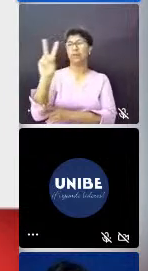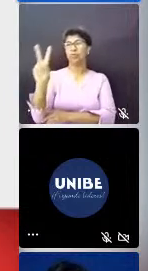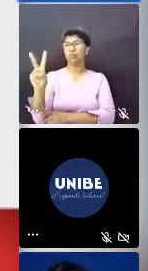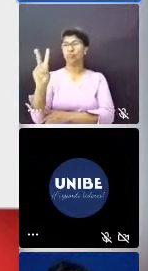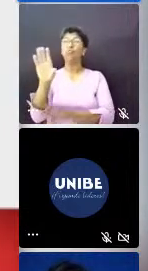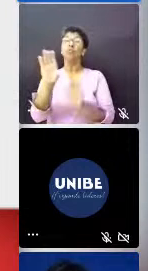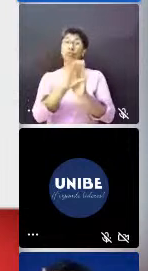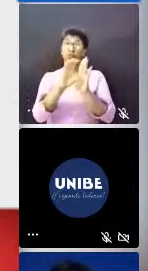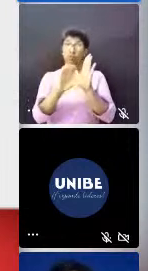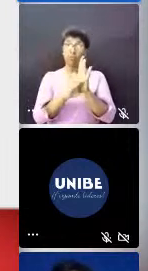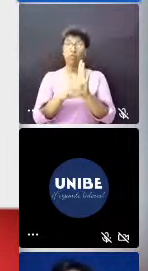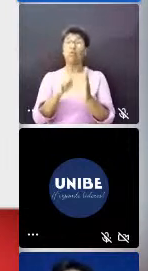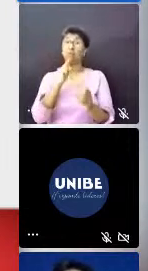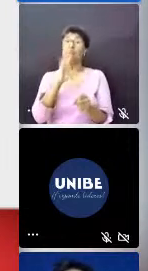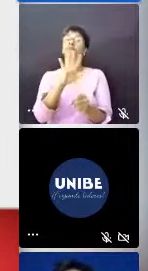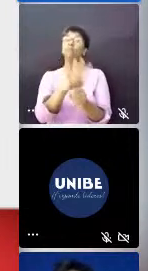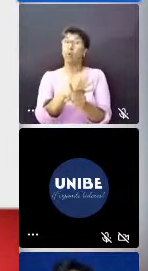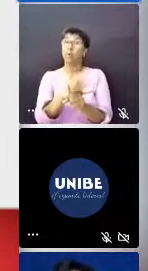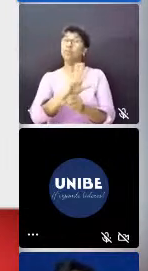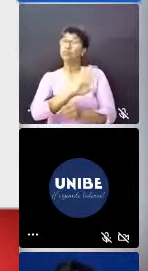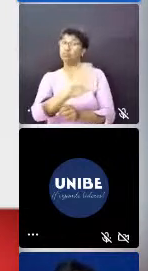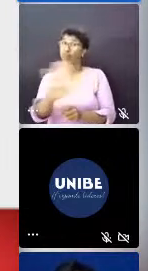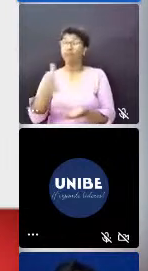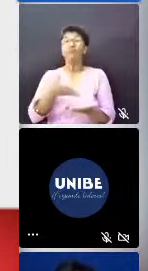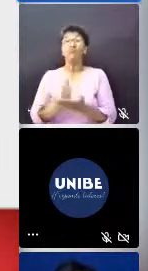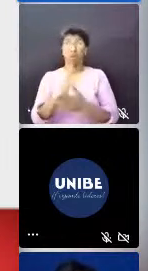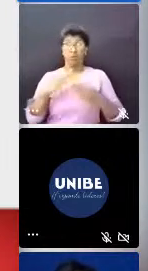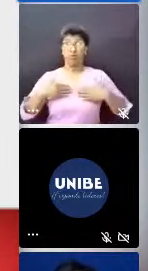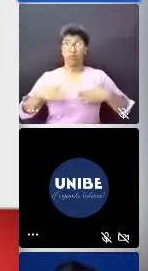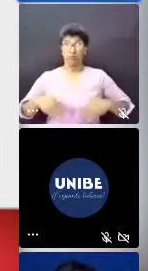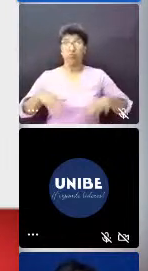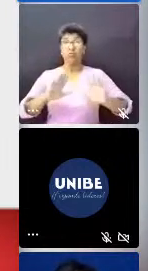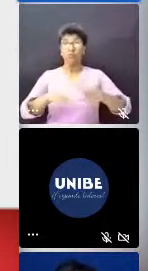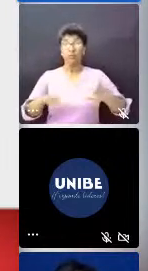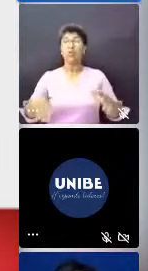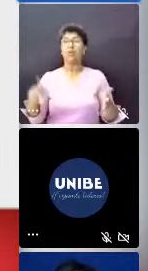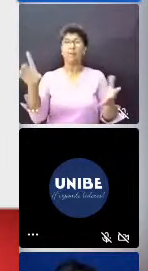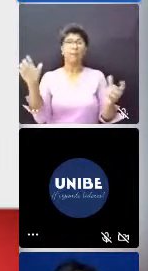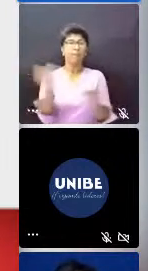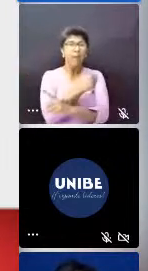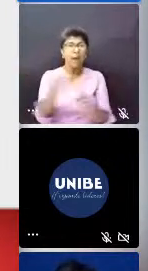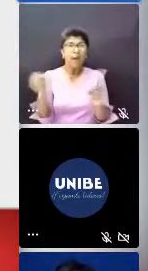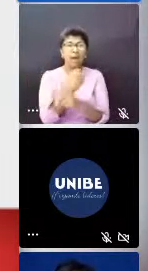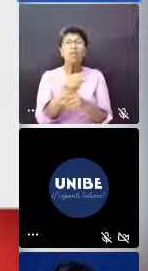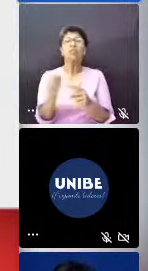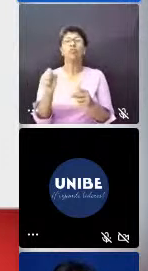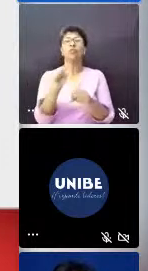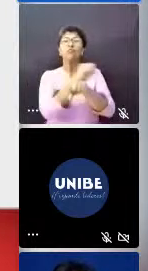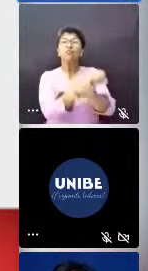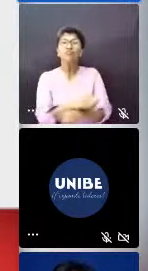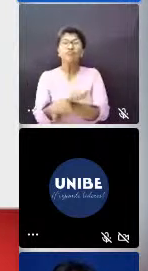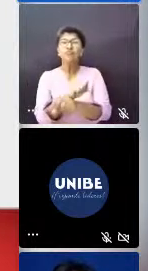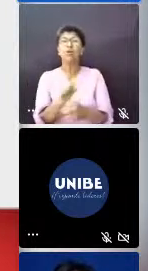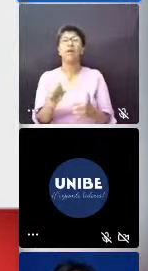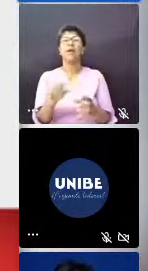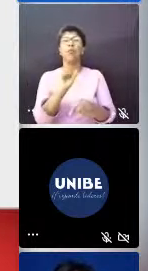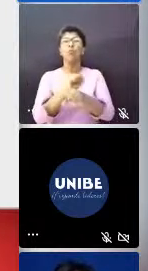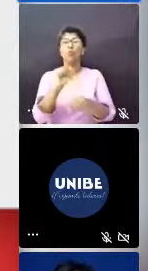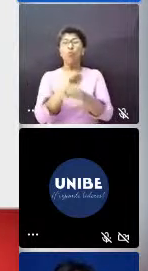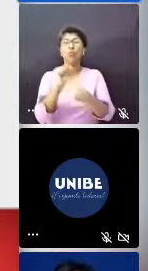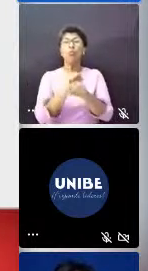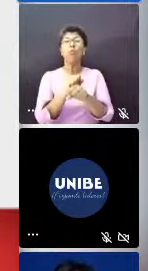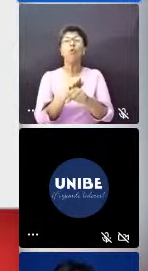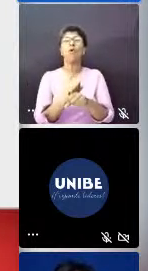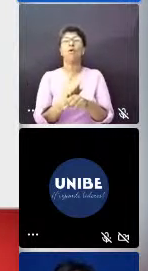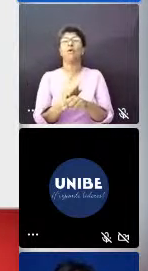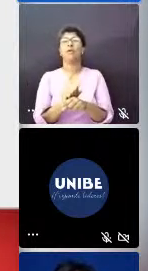Constitution, guaranteeing children's rights to protection against violence, cruelty, exploitation and depravity, and